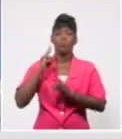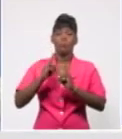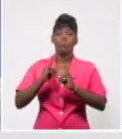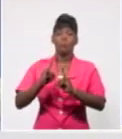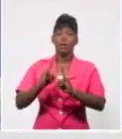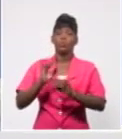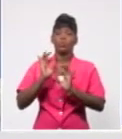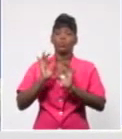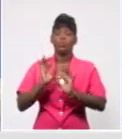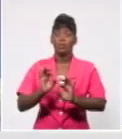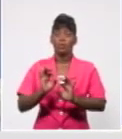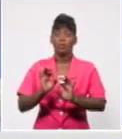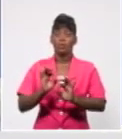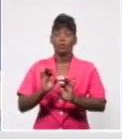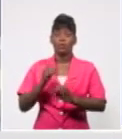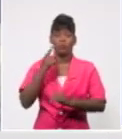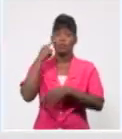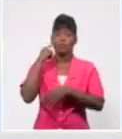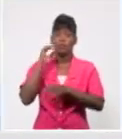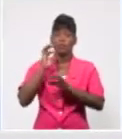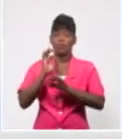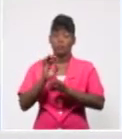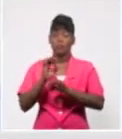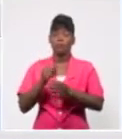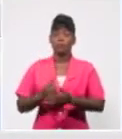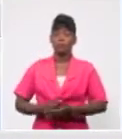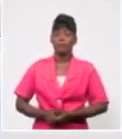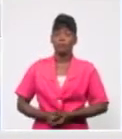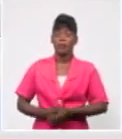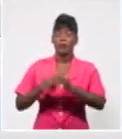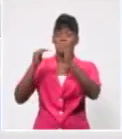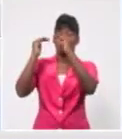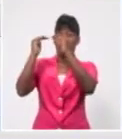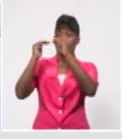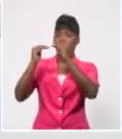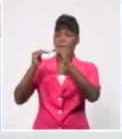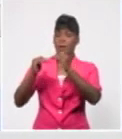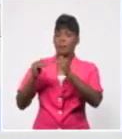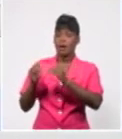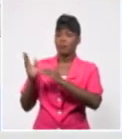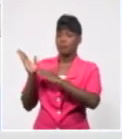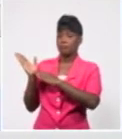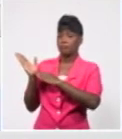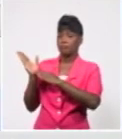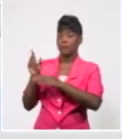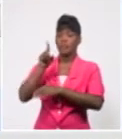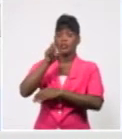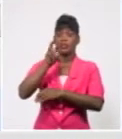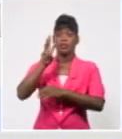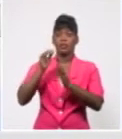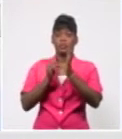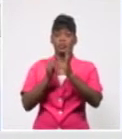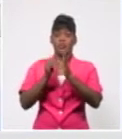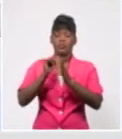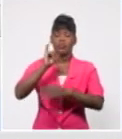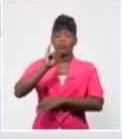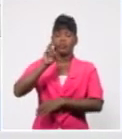is 3.33%. The region of the Americas, the epicenter of the pandemic,